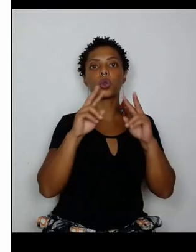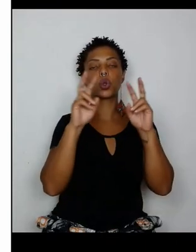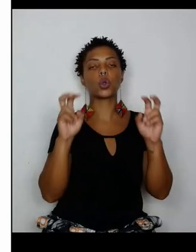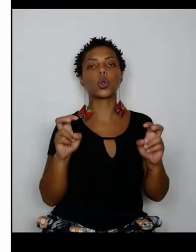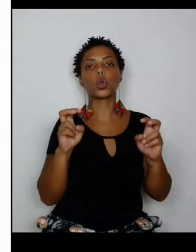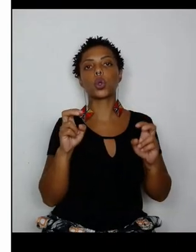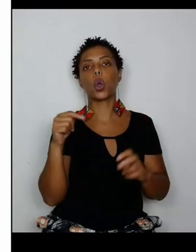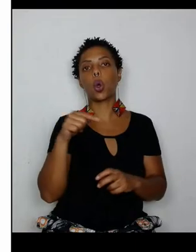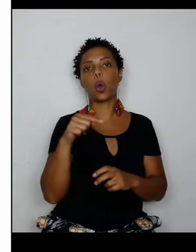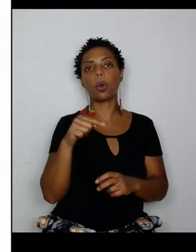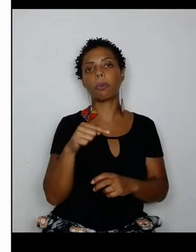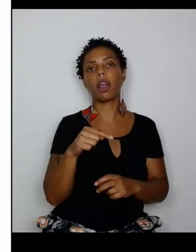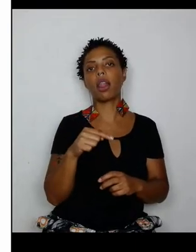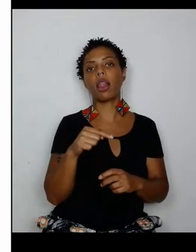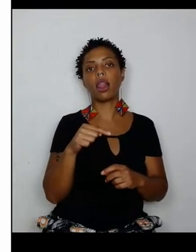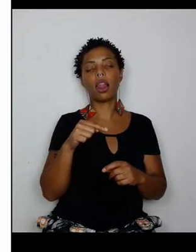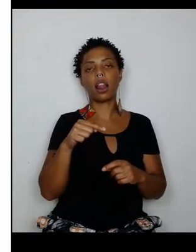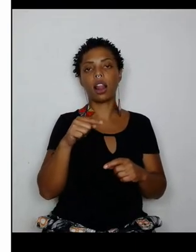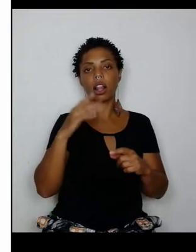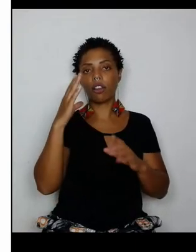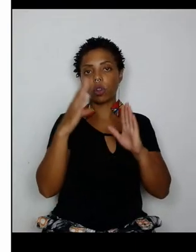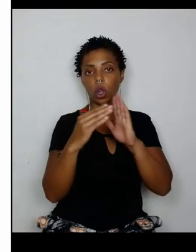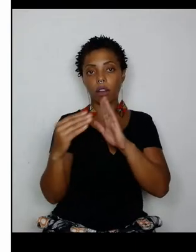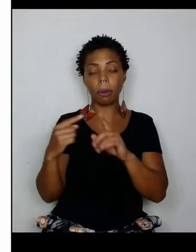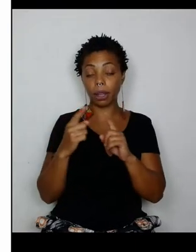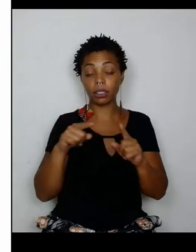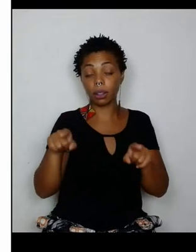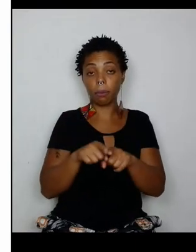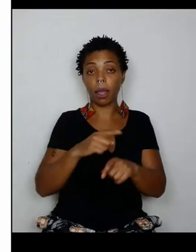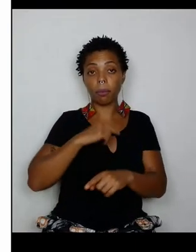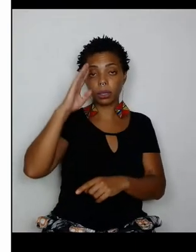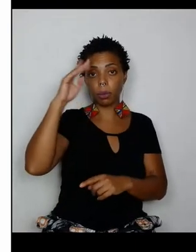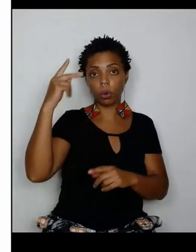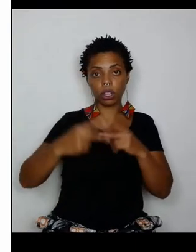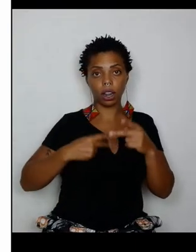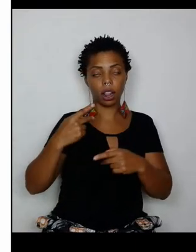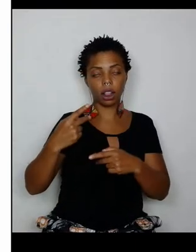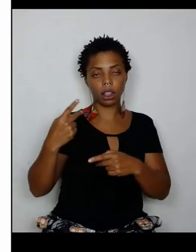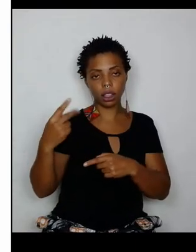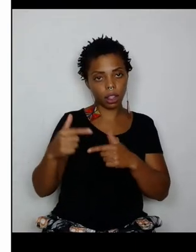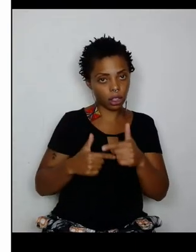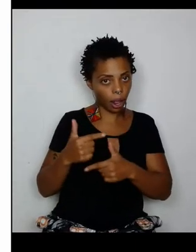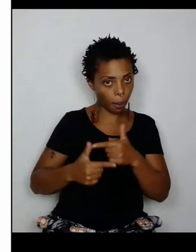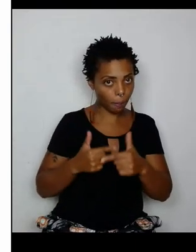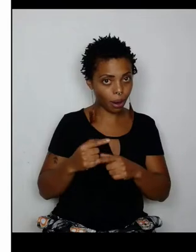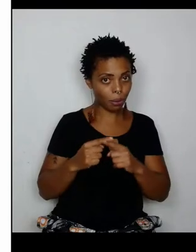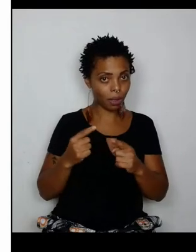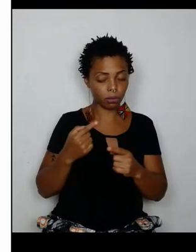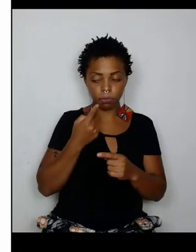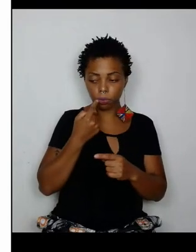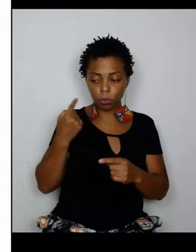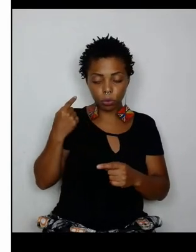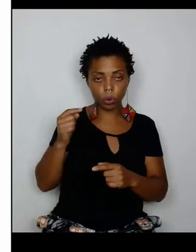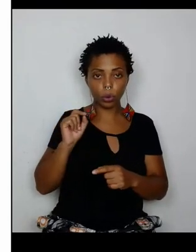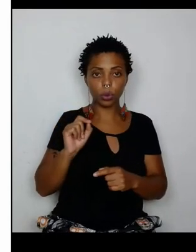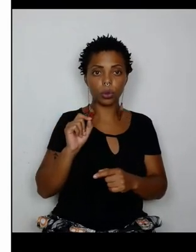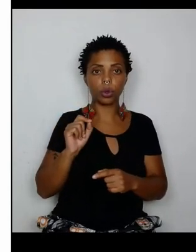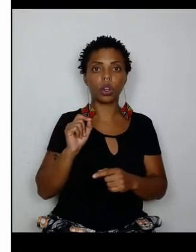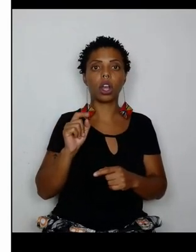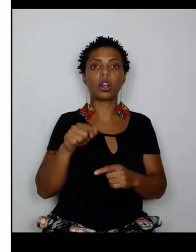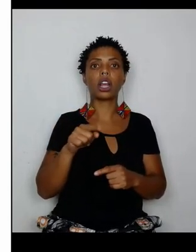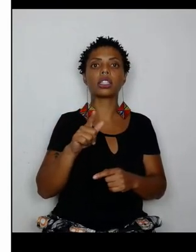work most recently in an essay for the gogan portraits catalog of 2019 shown here on the left